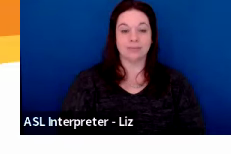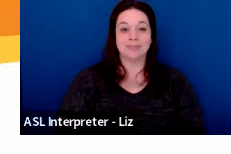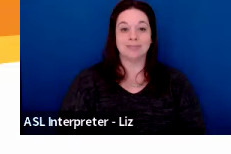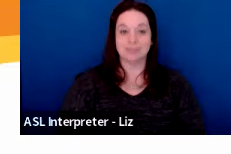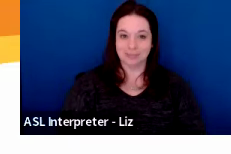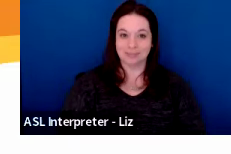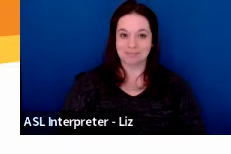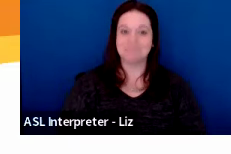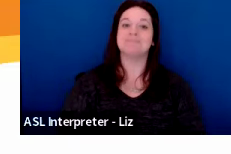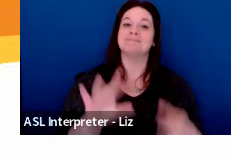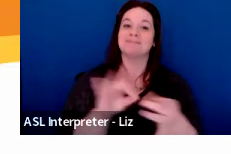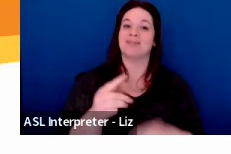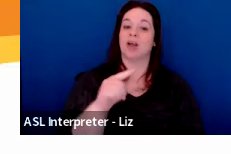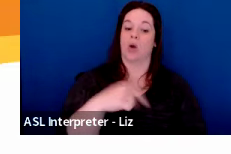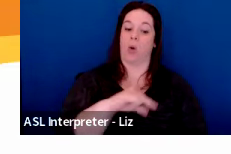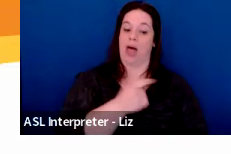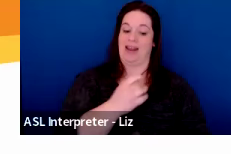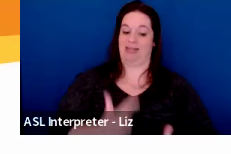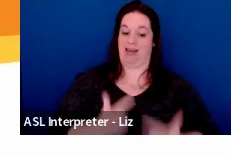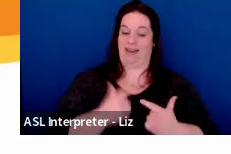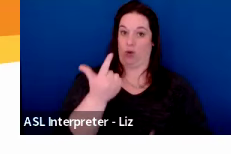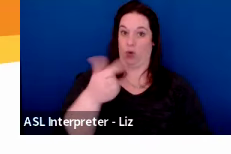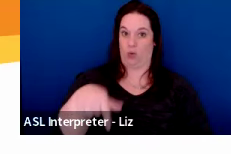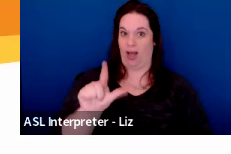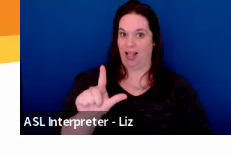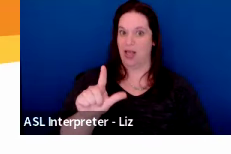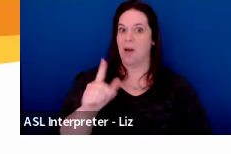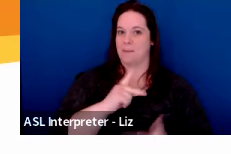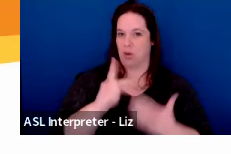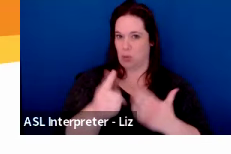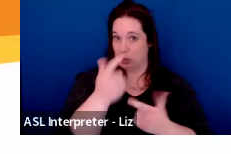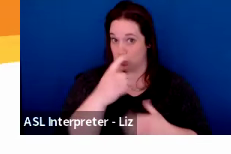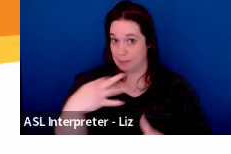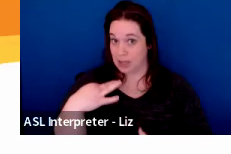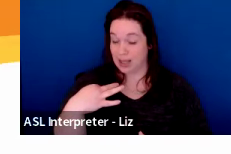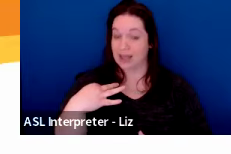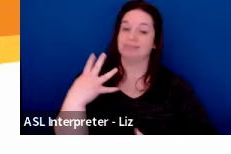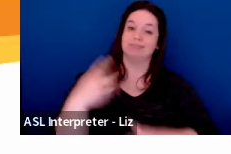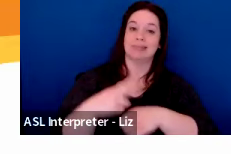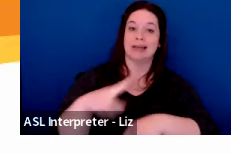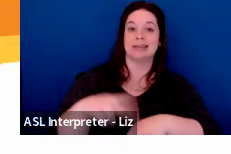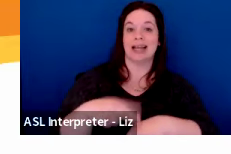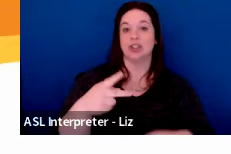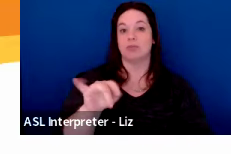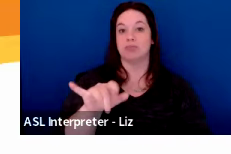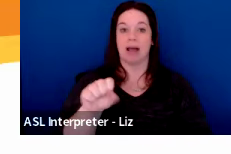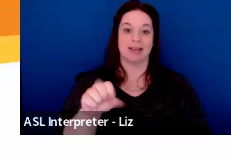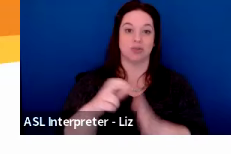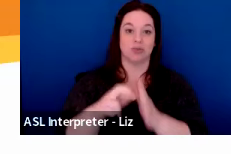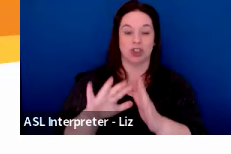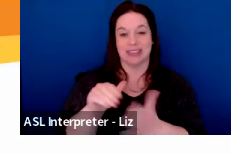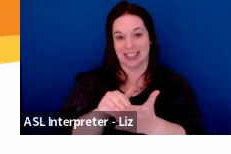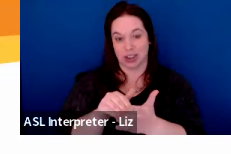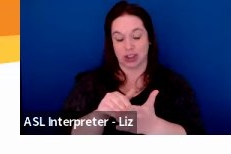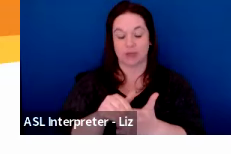As I mentioned, the quality of life program that you're interested in applying is part of the the National Paralysis Research Center. And